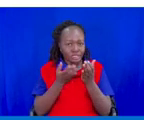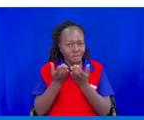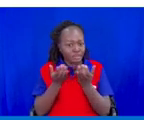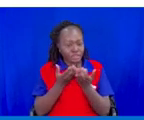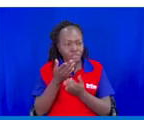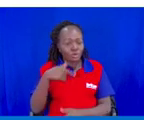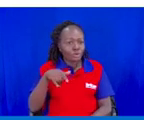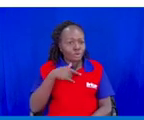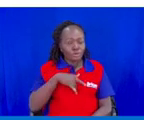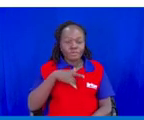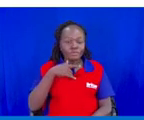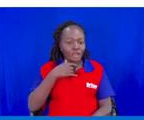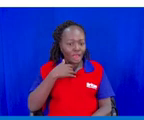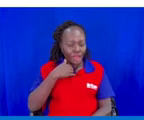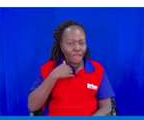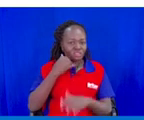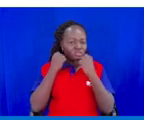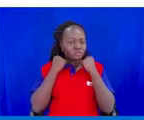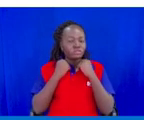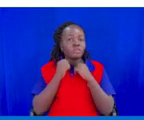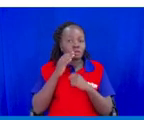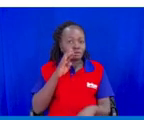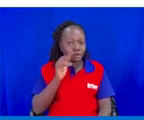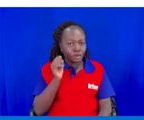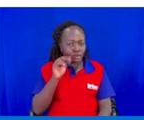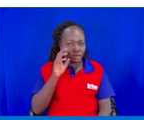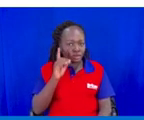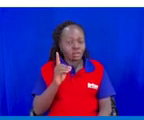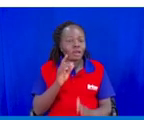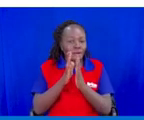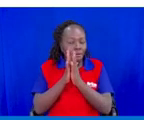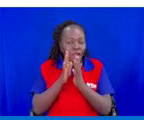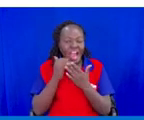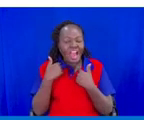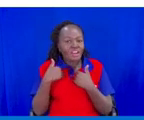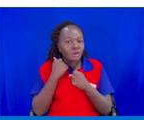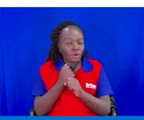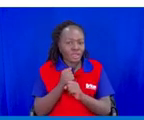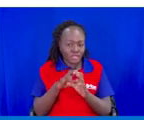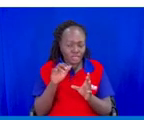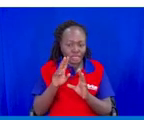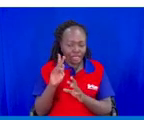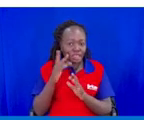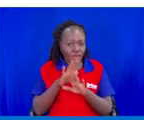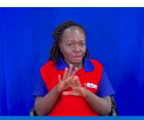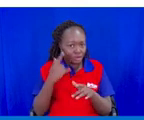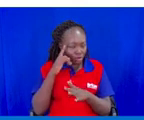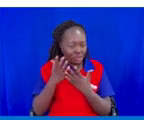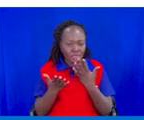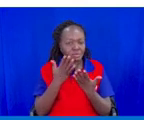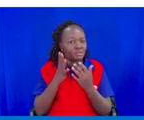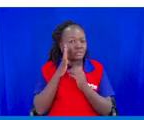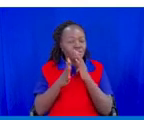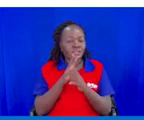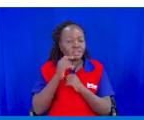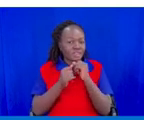We feel we do have a strong brand heritage, having traded in the Kenyan market for close to 55 years. We're an indigenous